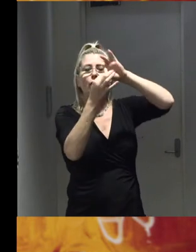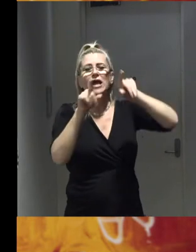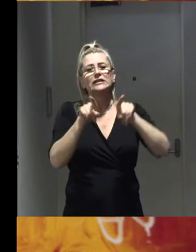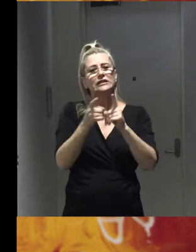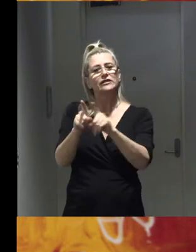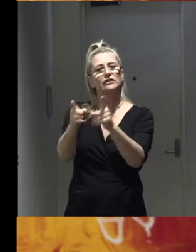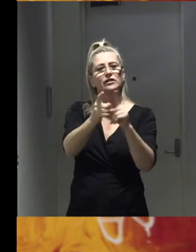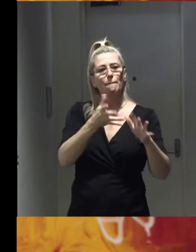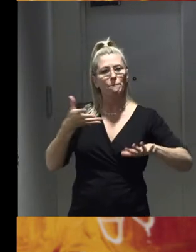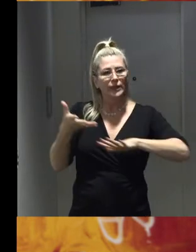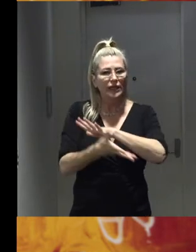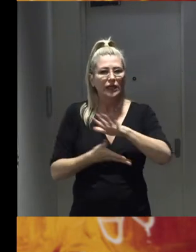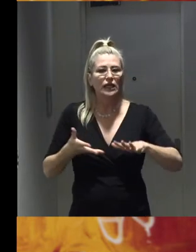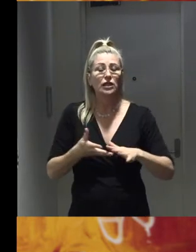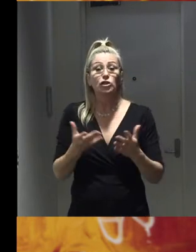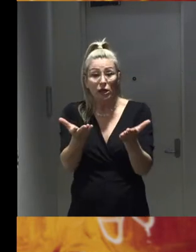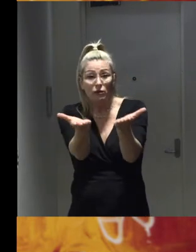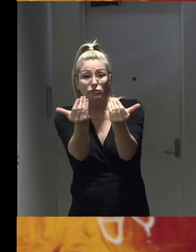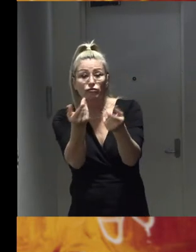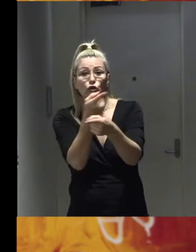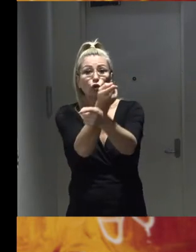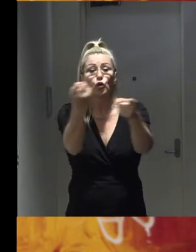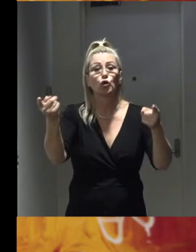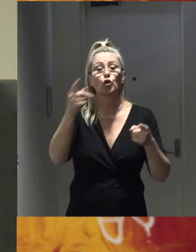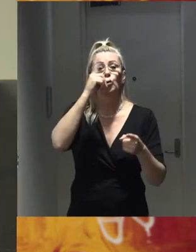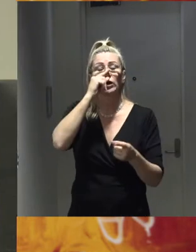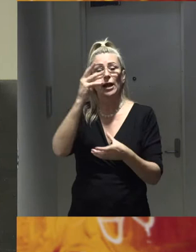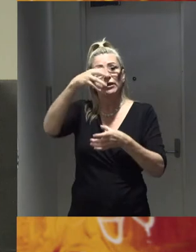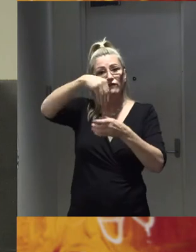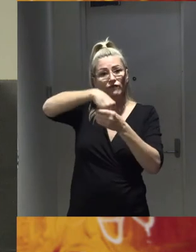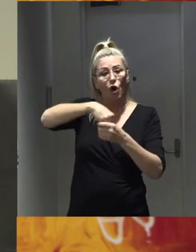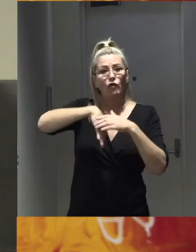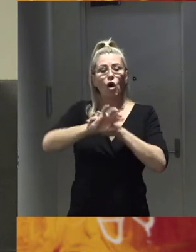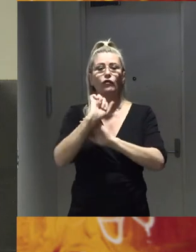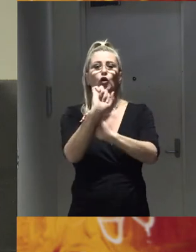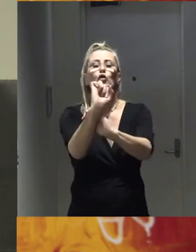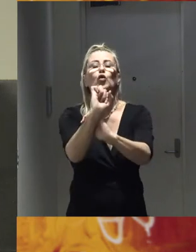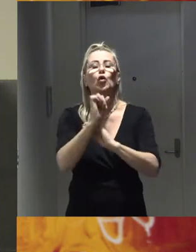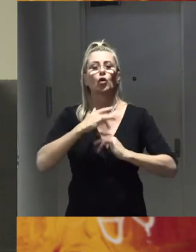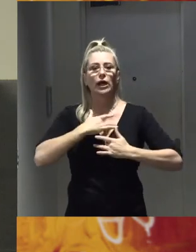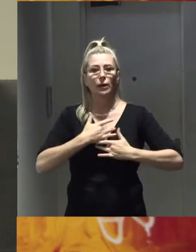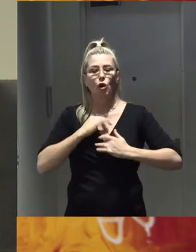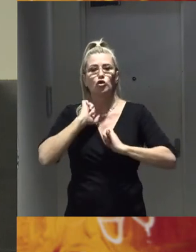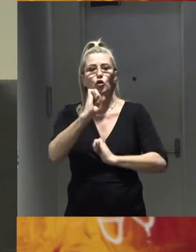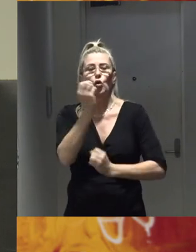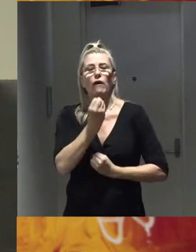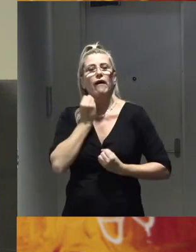invite the observer to enter their emotional experience and journey of self-discovery.